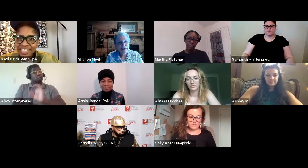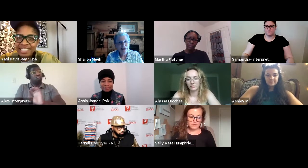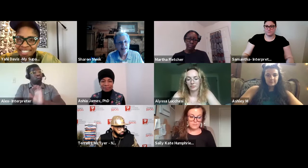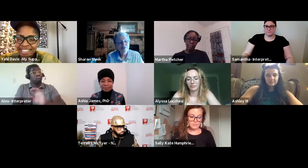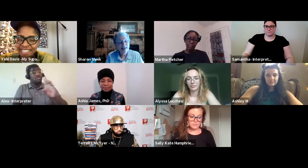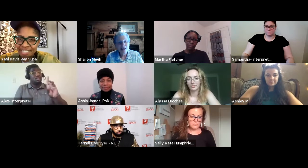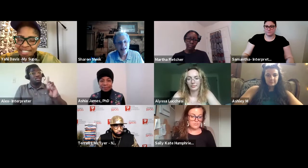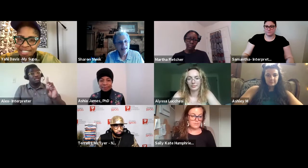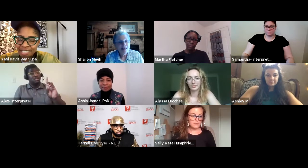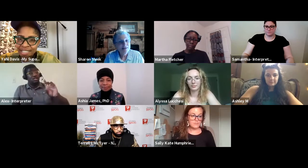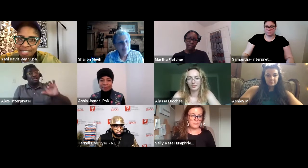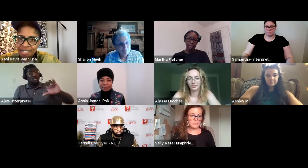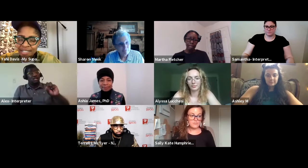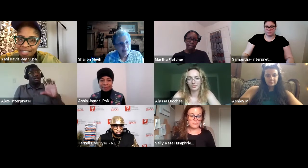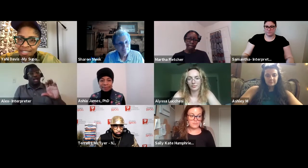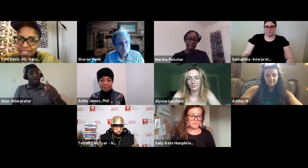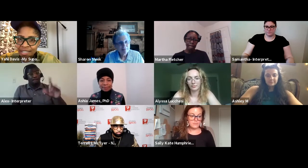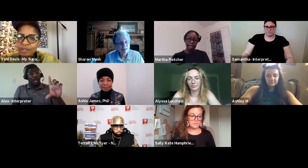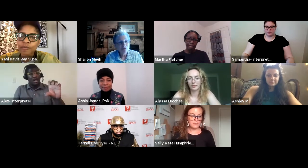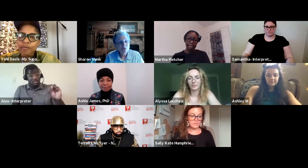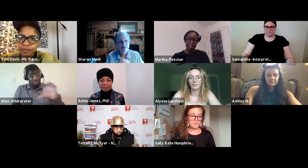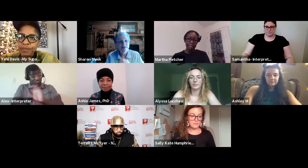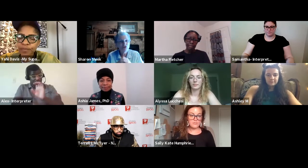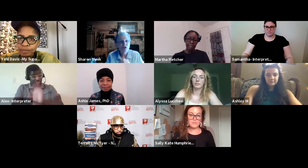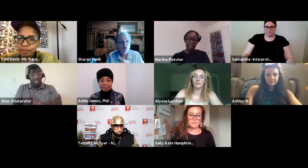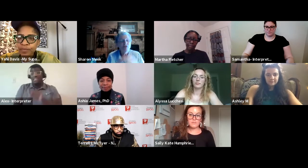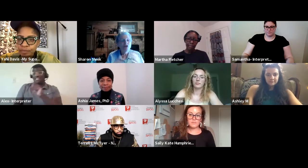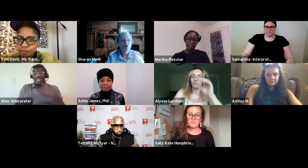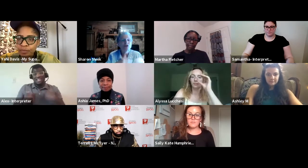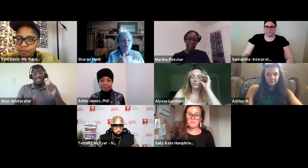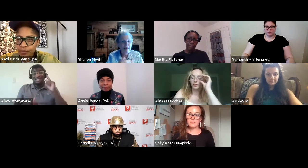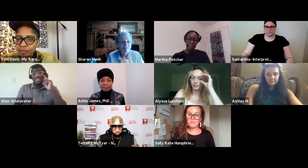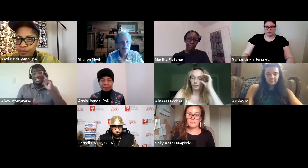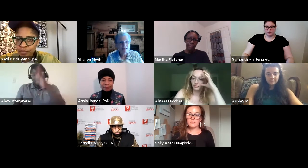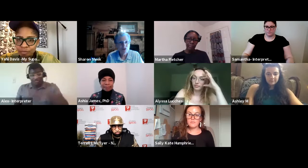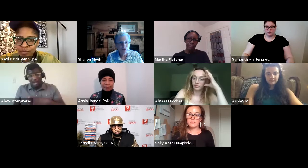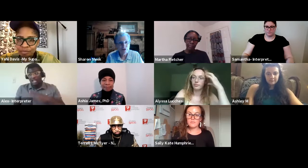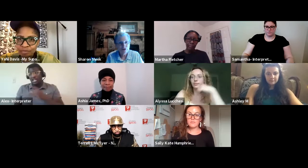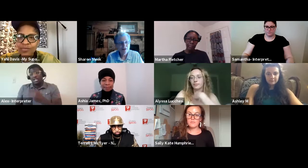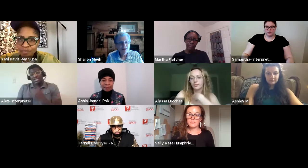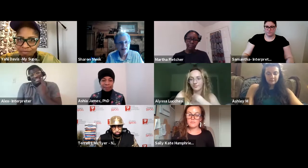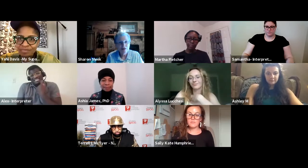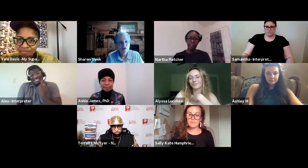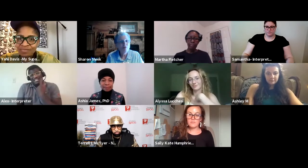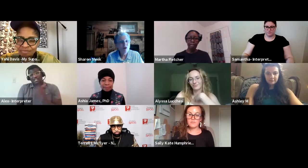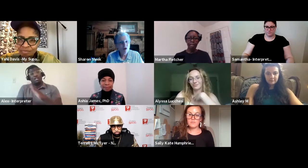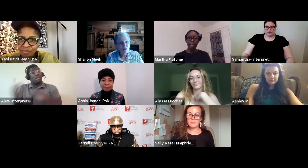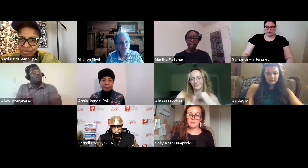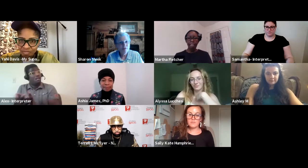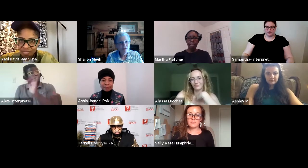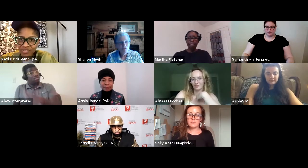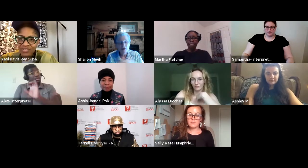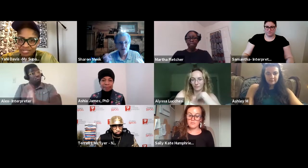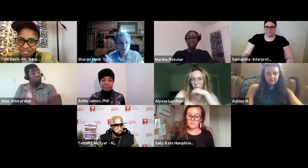Yes. They had a deaf man that was at that church, had just arrived at that church. Mm-hmm. And lo and